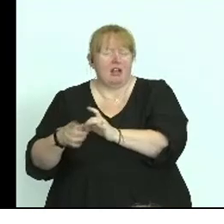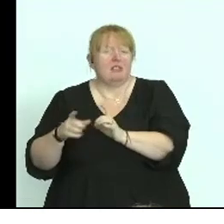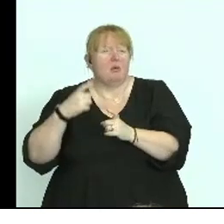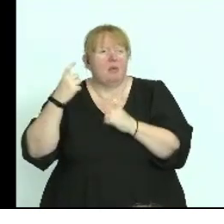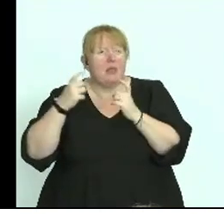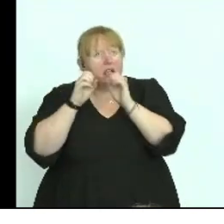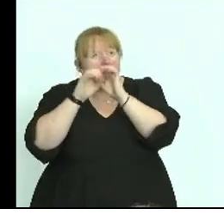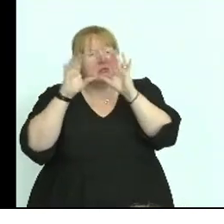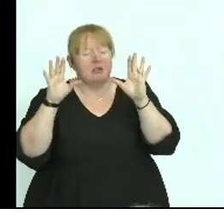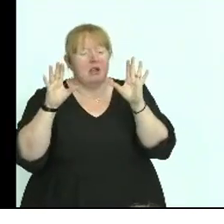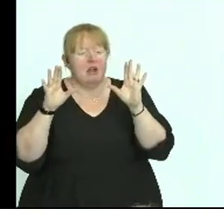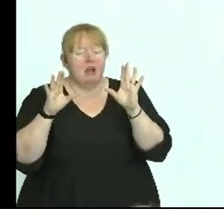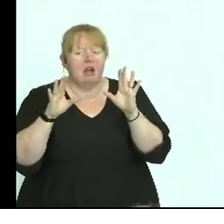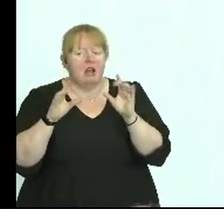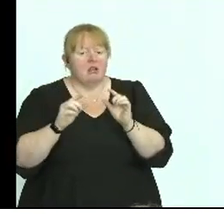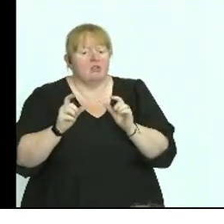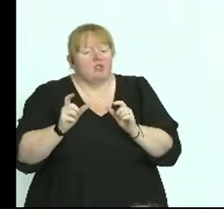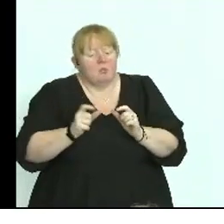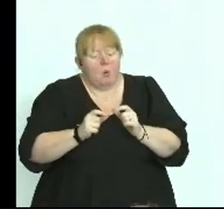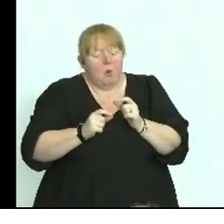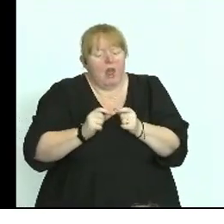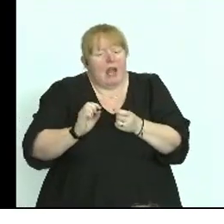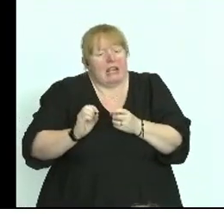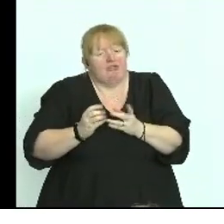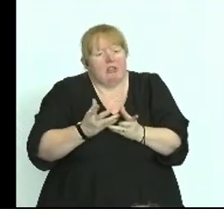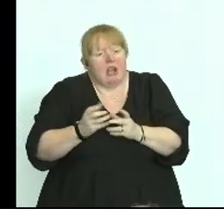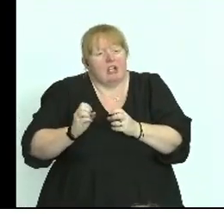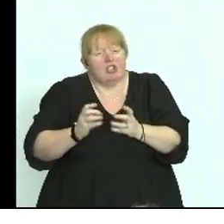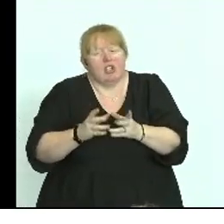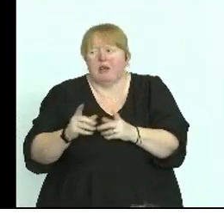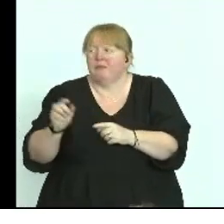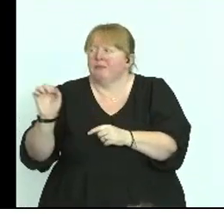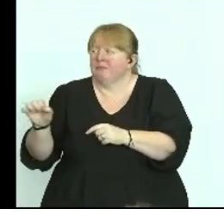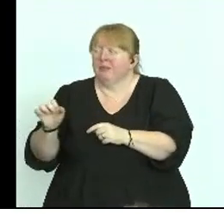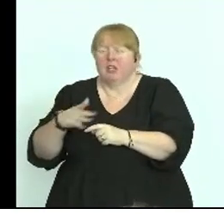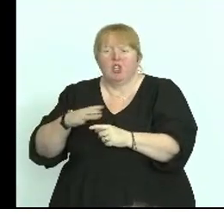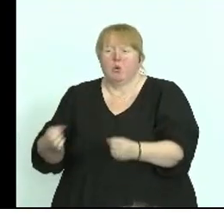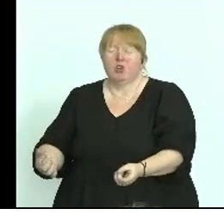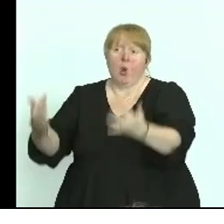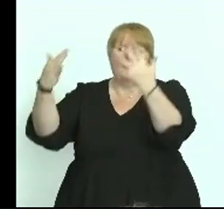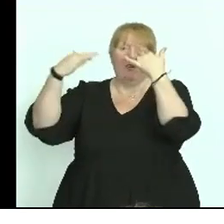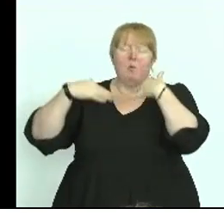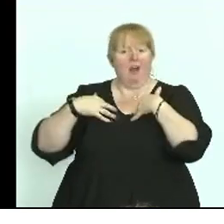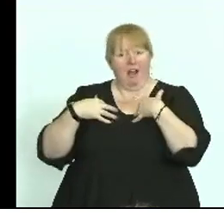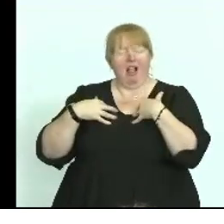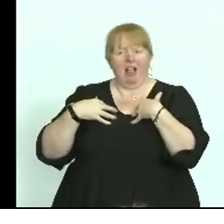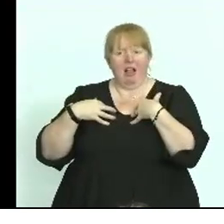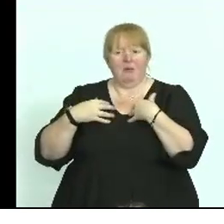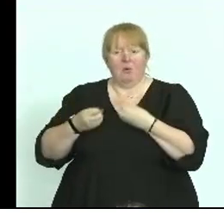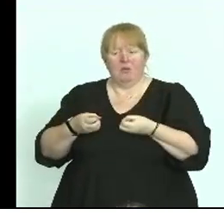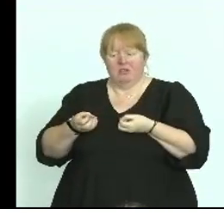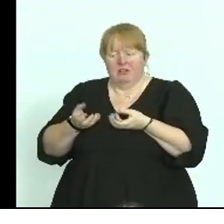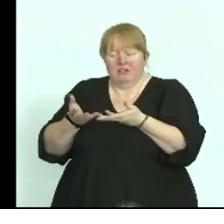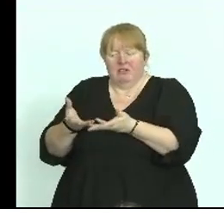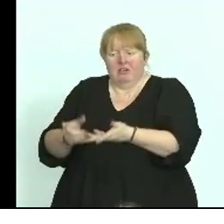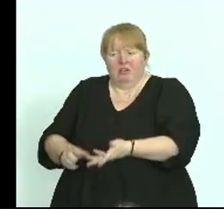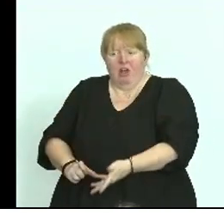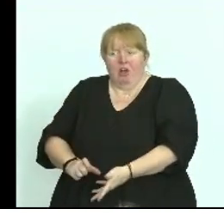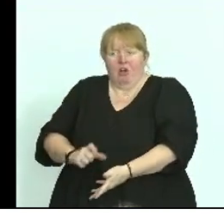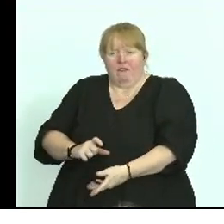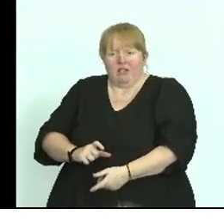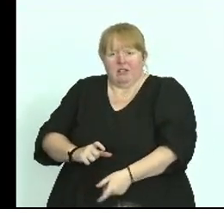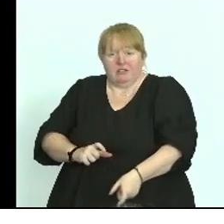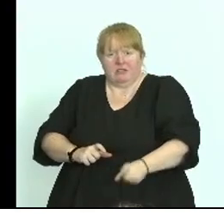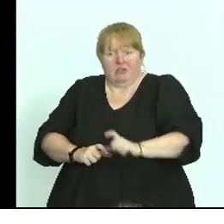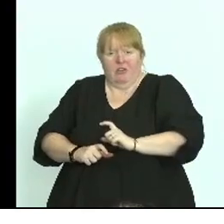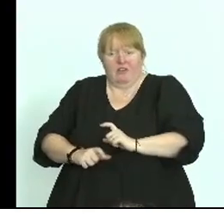smaller steps we could start to introduce? Yeah, because you don't want to overwhelm people, That's right. do you? You want to give them the confidence. It's like that saying,